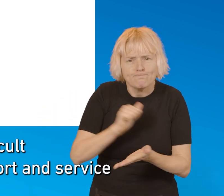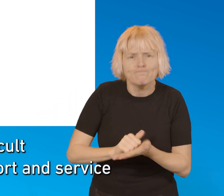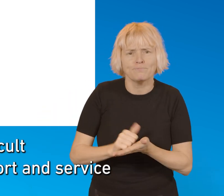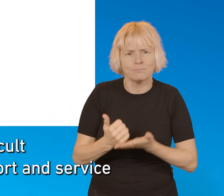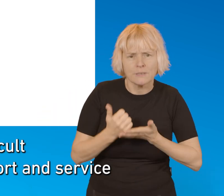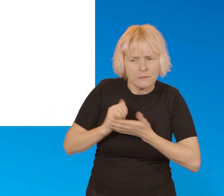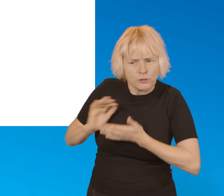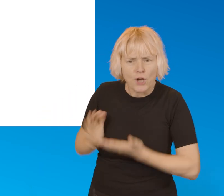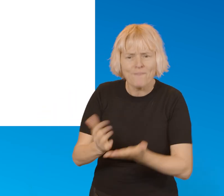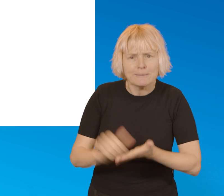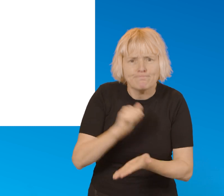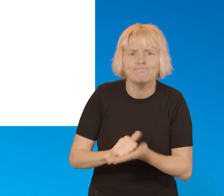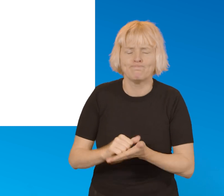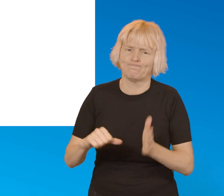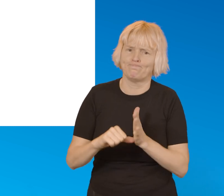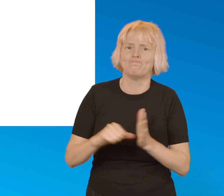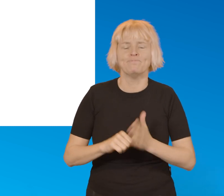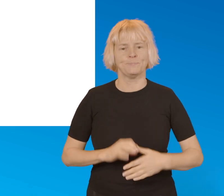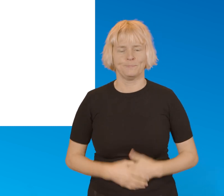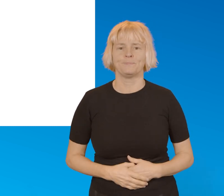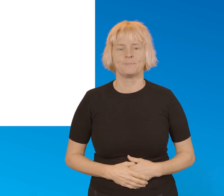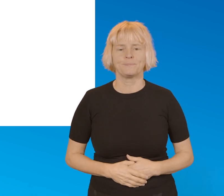appropriate support and service provision.